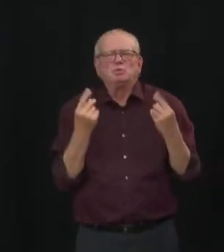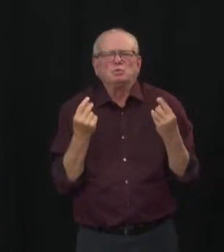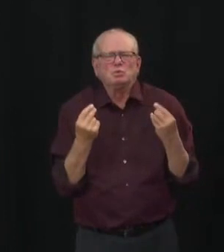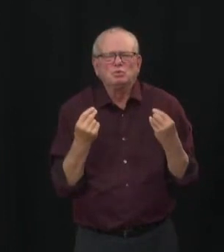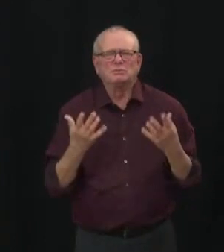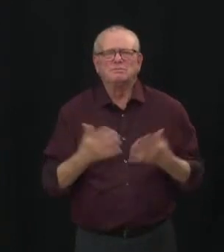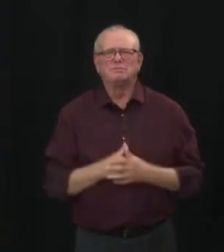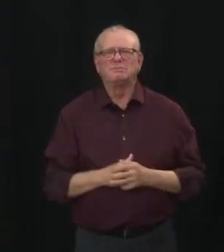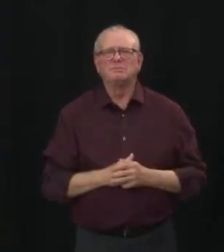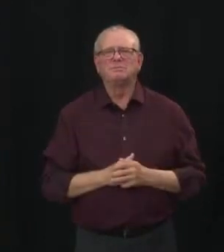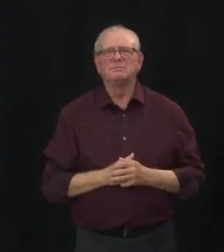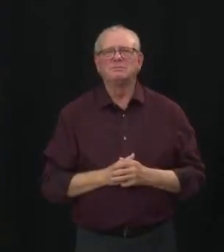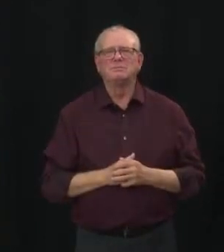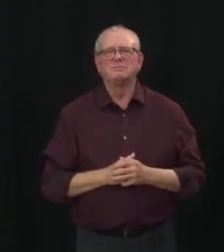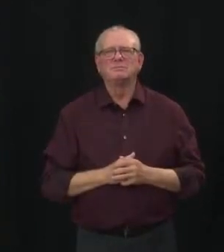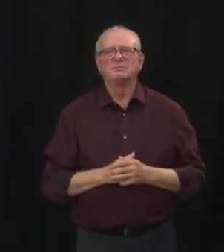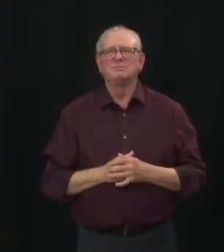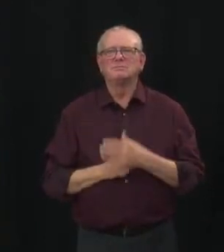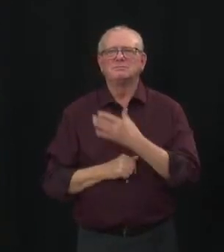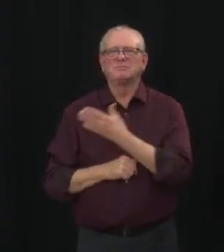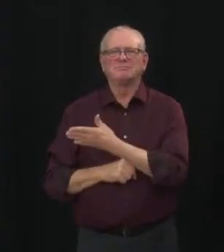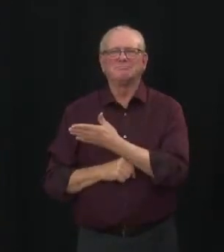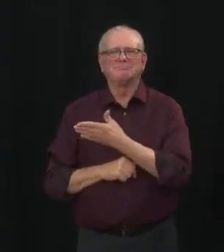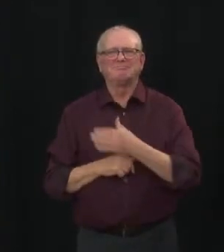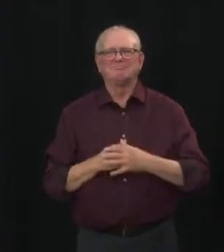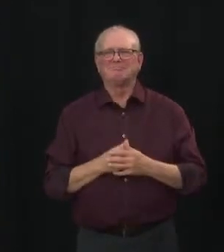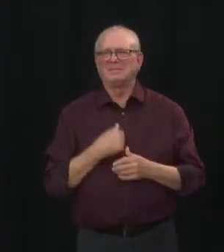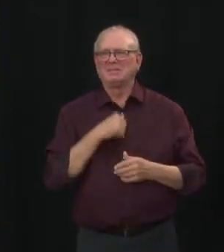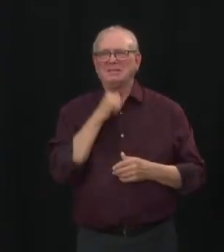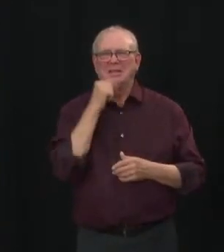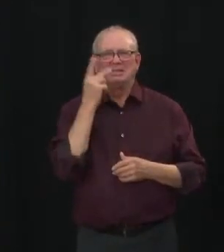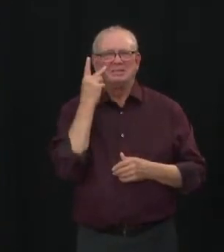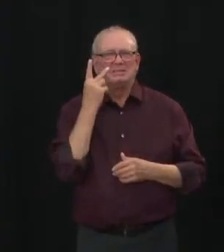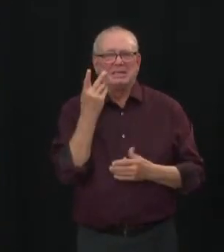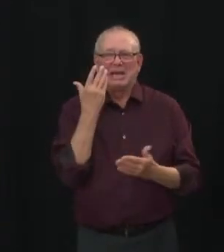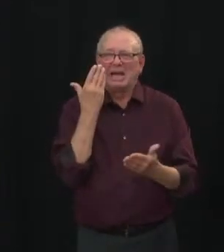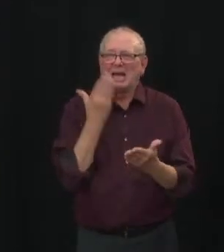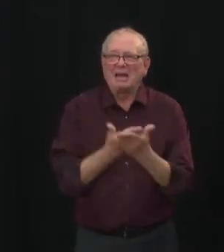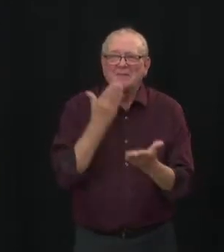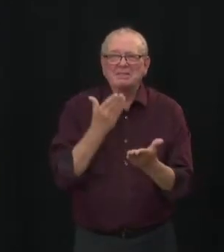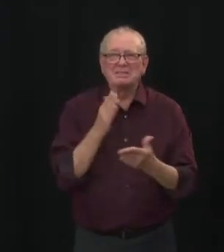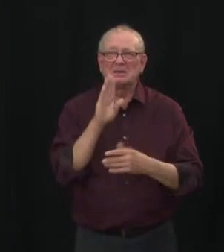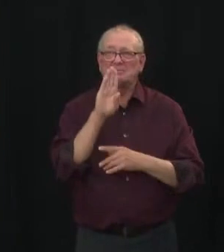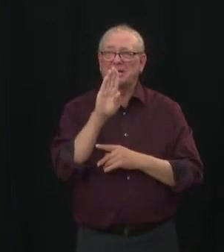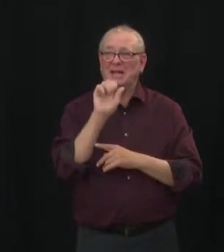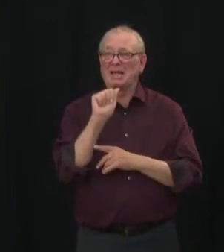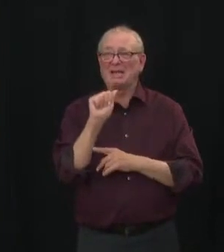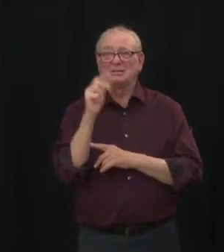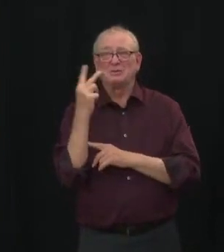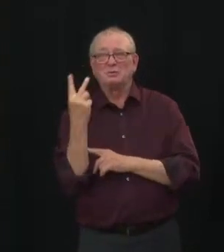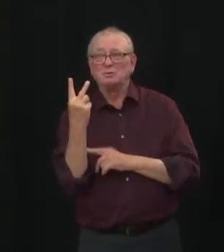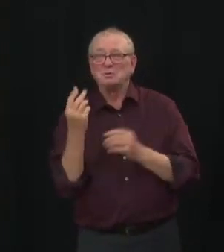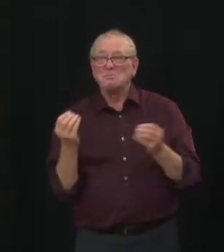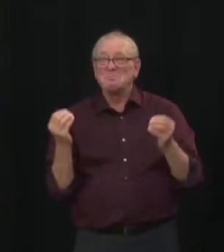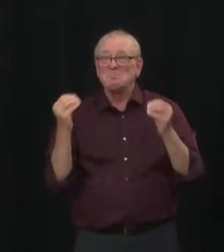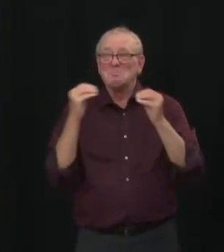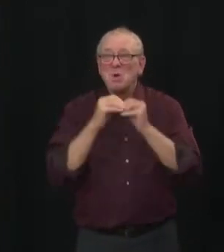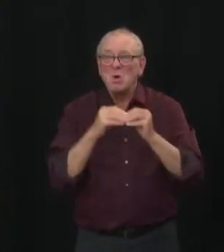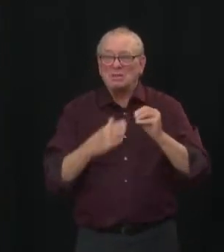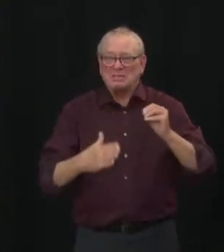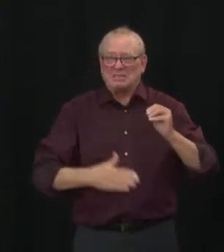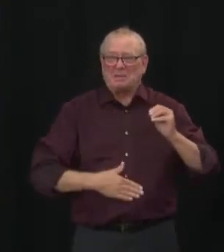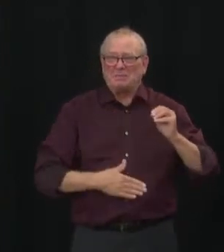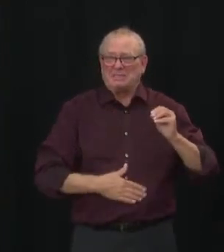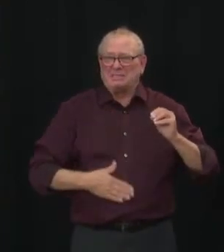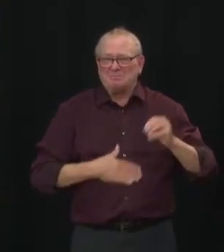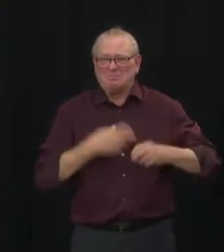I don't know. I haven't seen evidence that BA2 causes more gastrointestinal symptoms than other